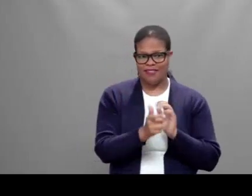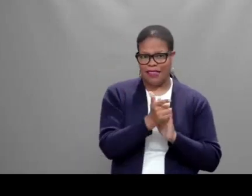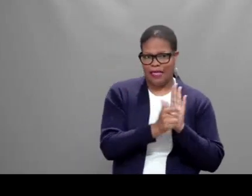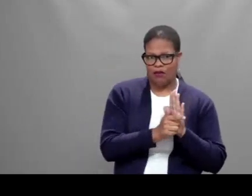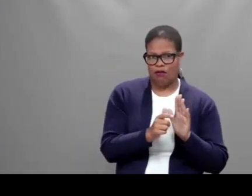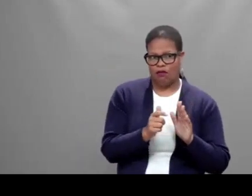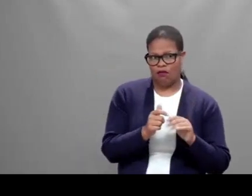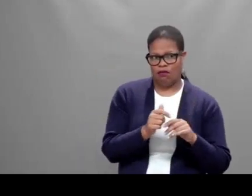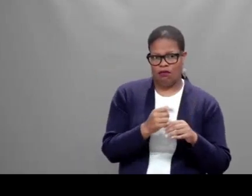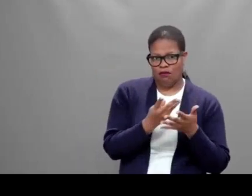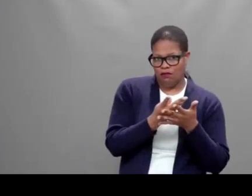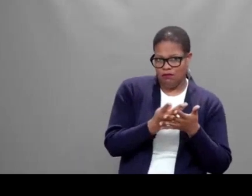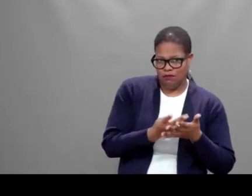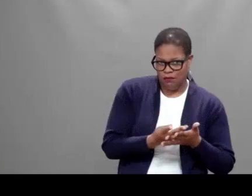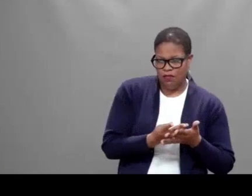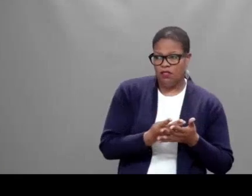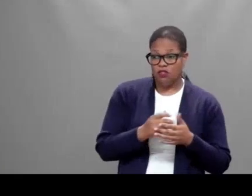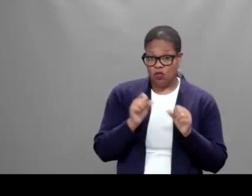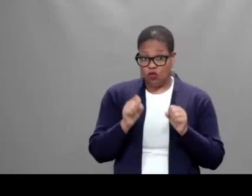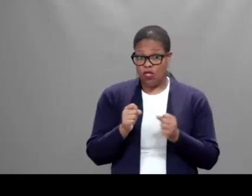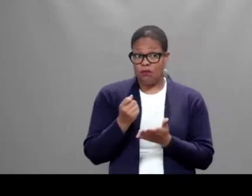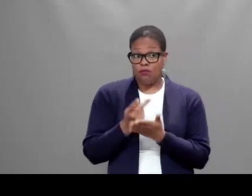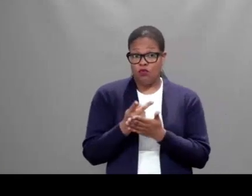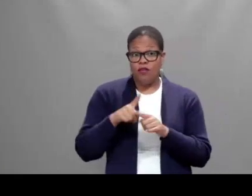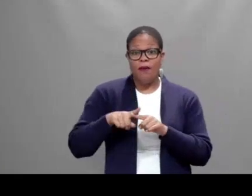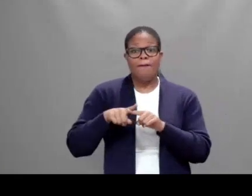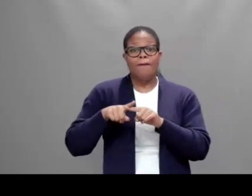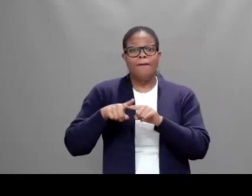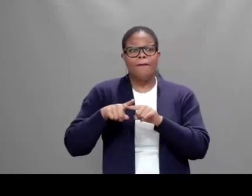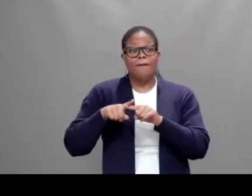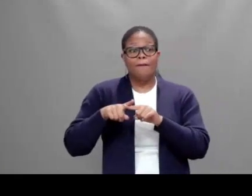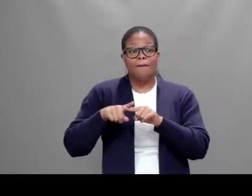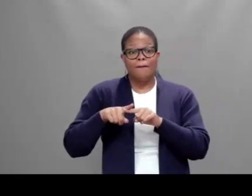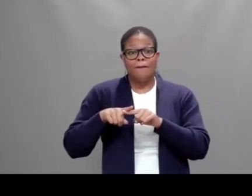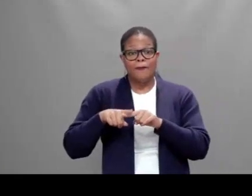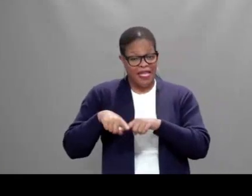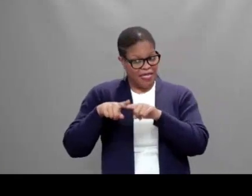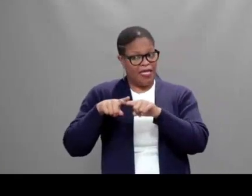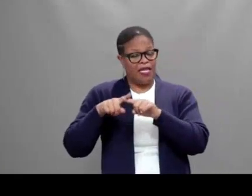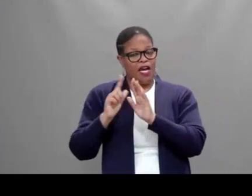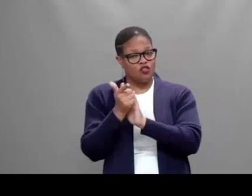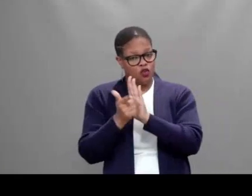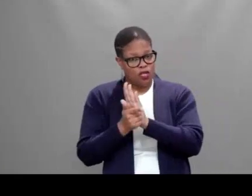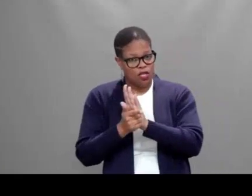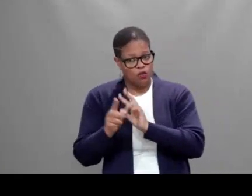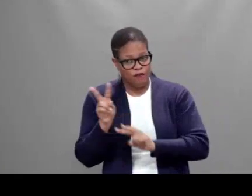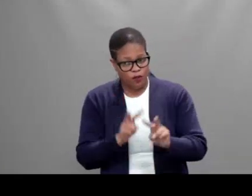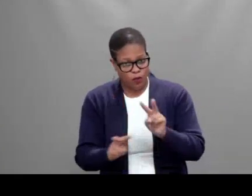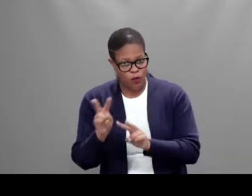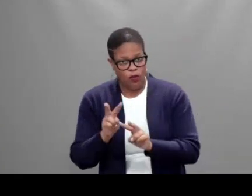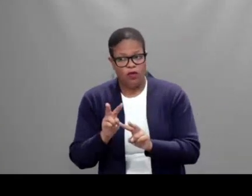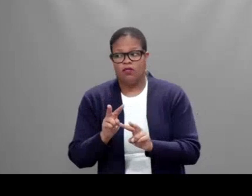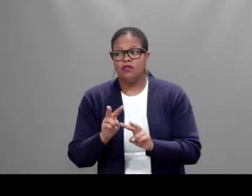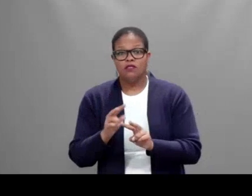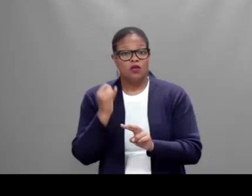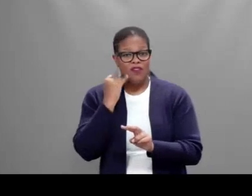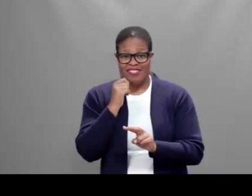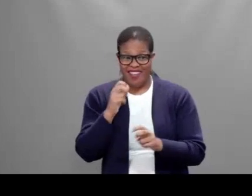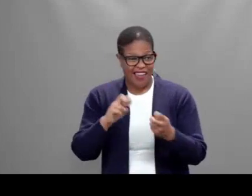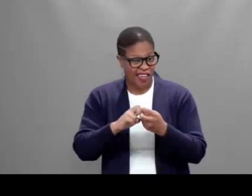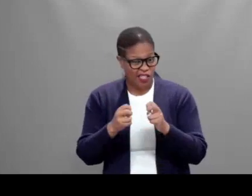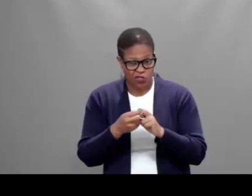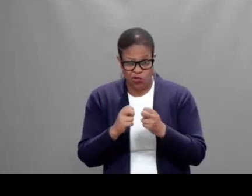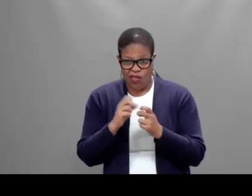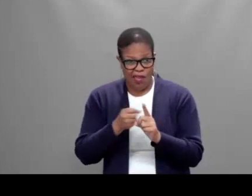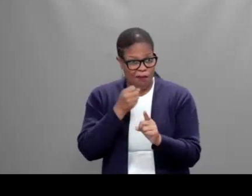could approve it as it stands pending attorney review. And then that would just leave, if it's not an issue